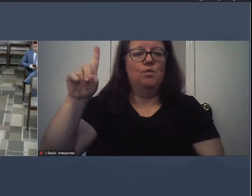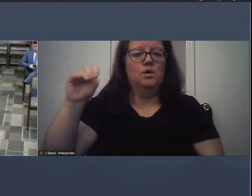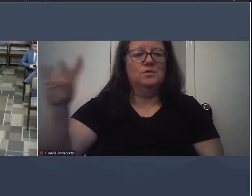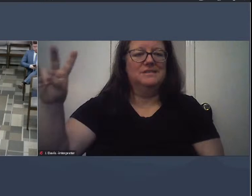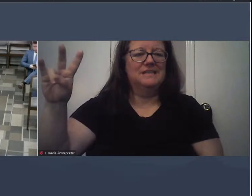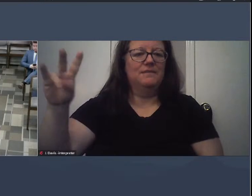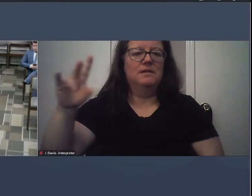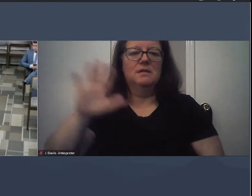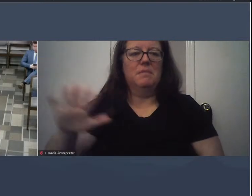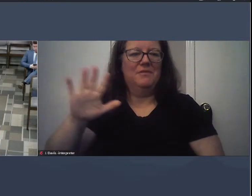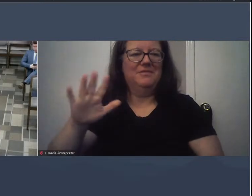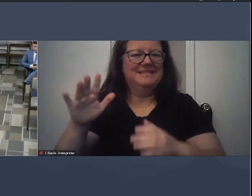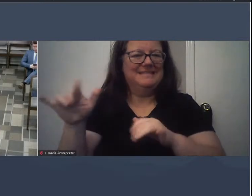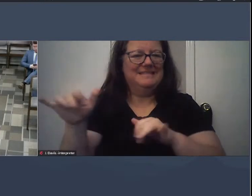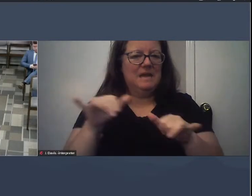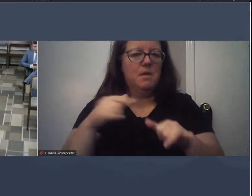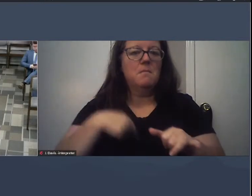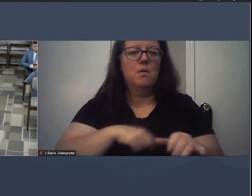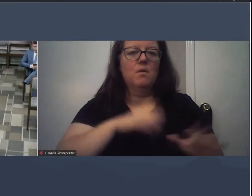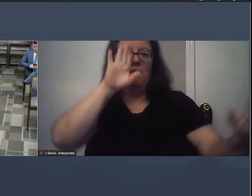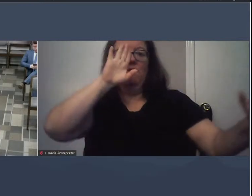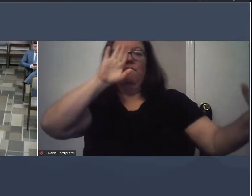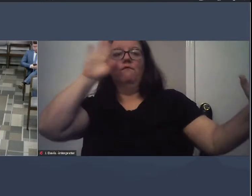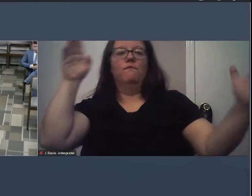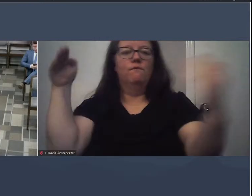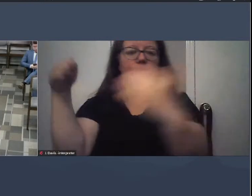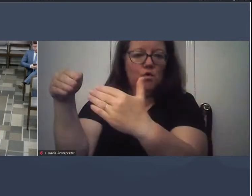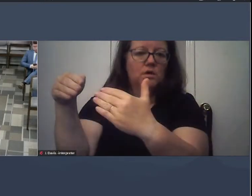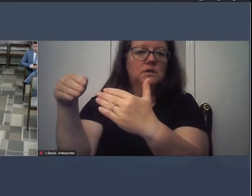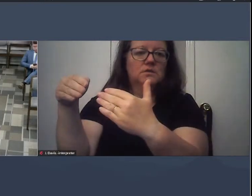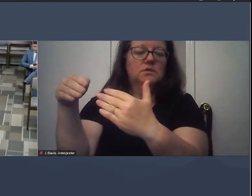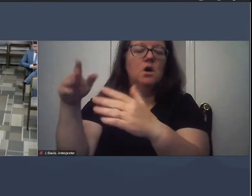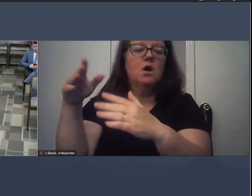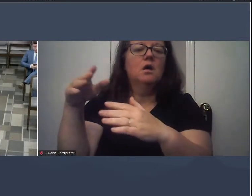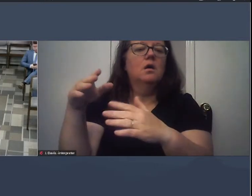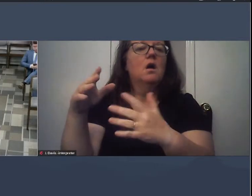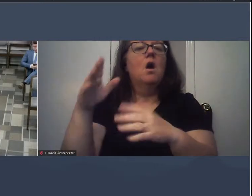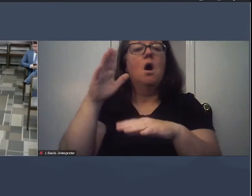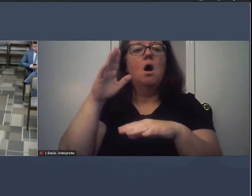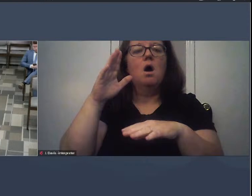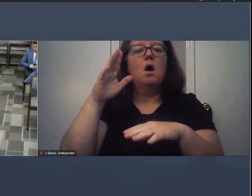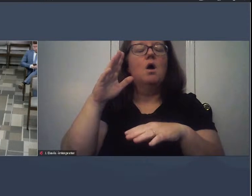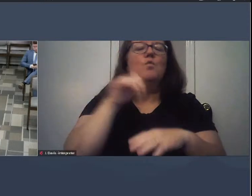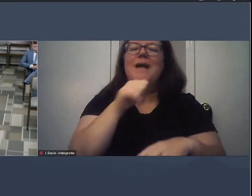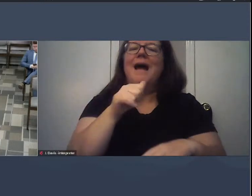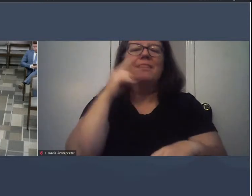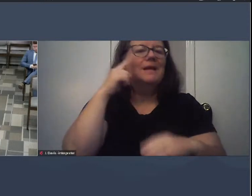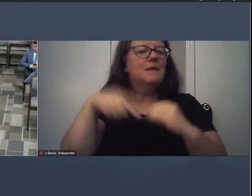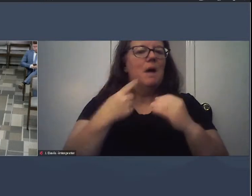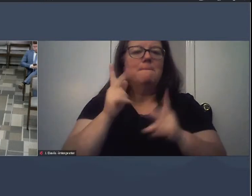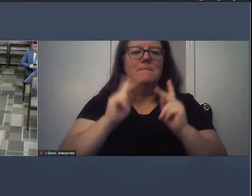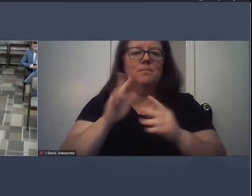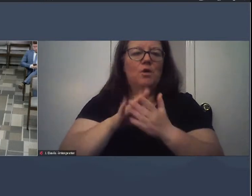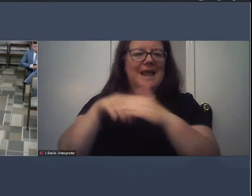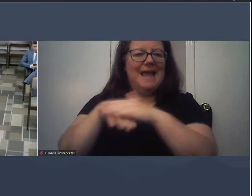we continue to be auto-centric, and we're not thinking about people and their access to a park. Carol talked about vans and the